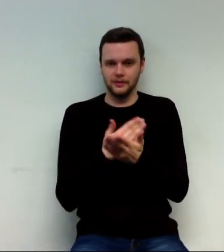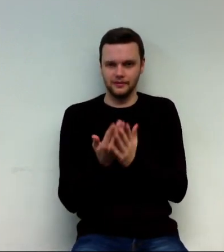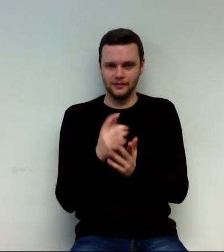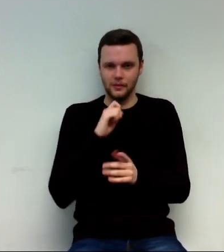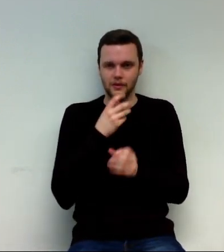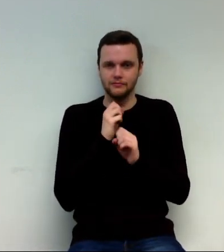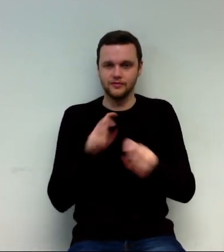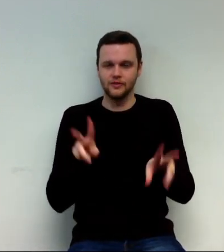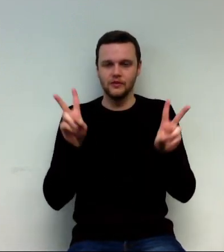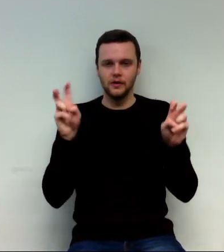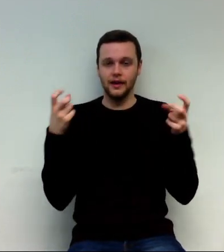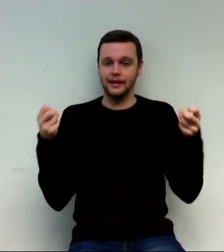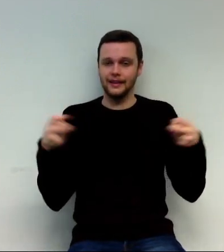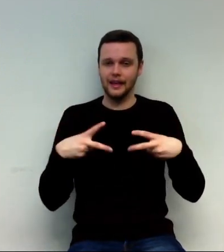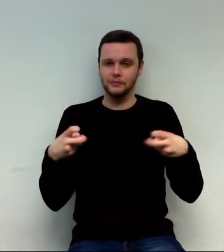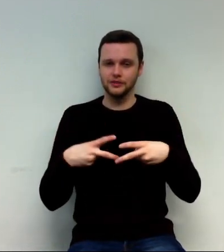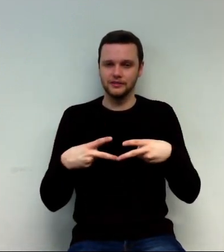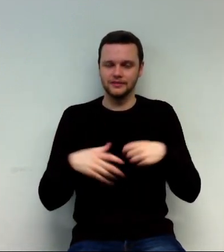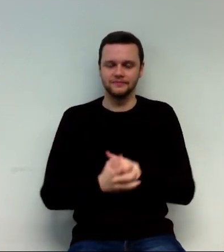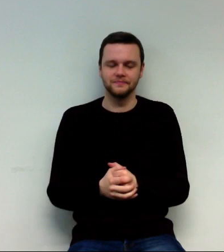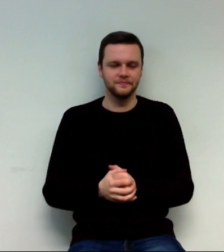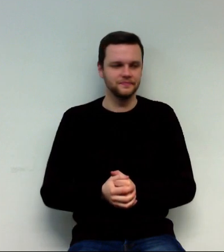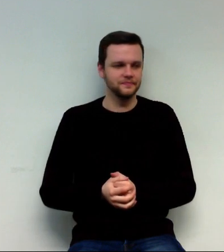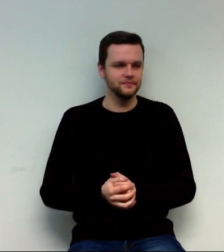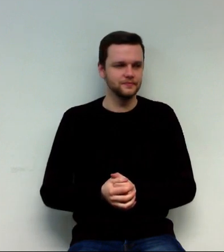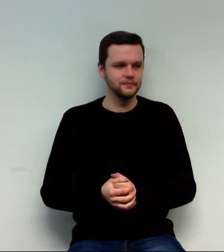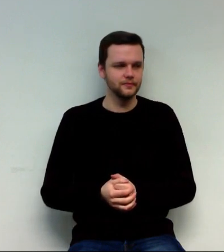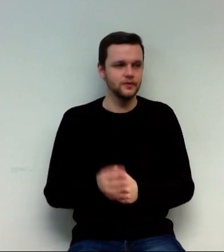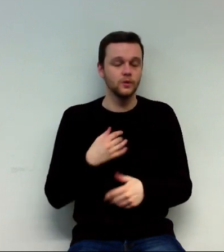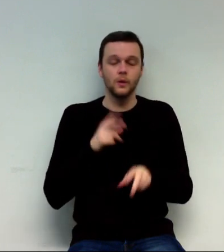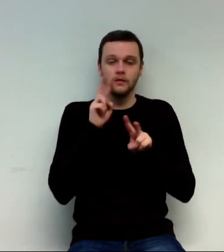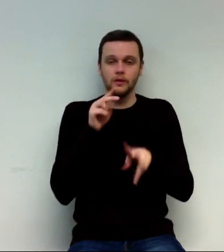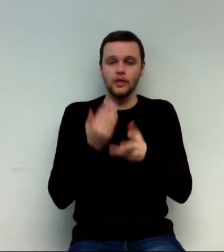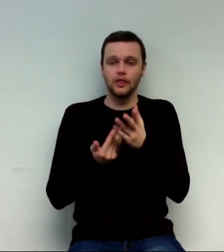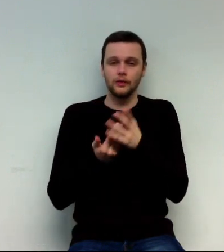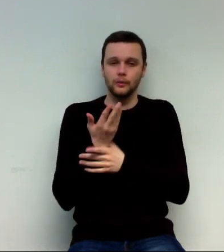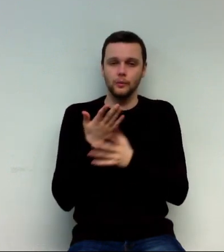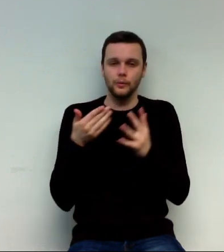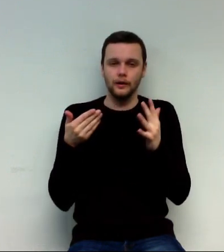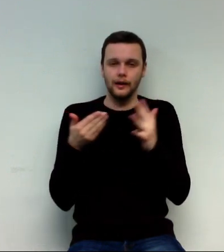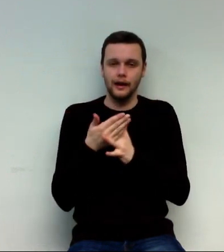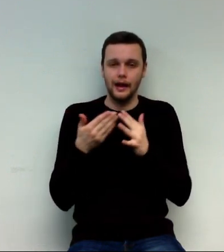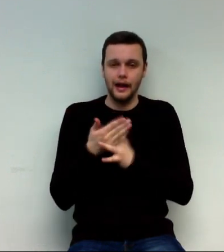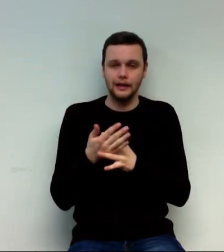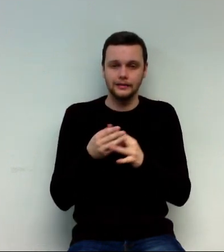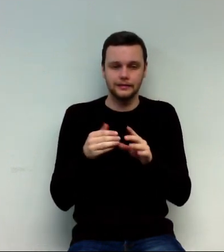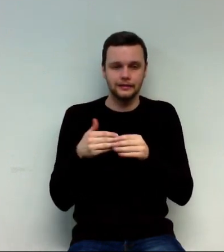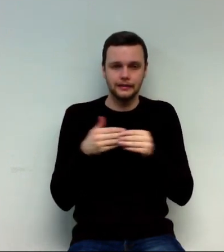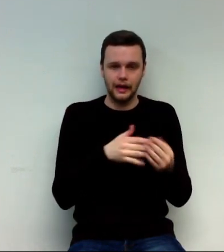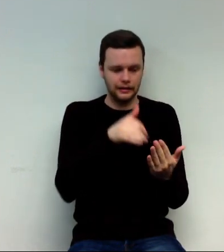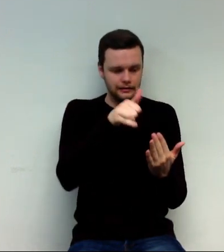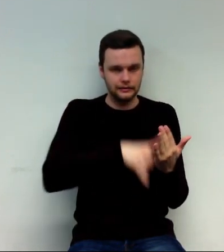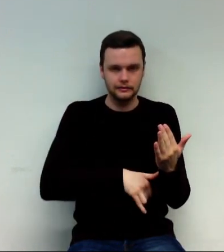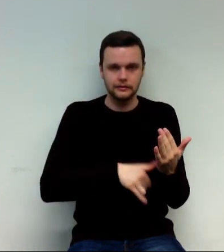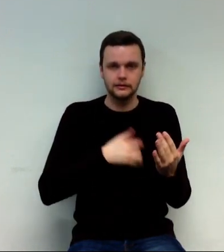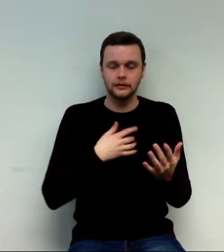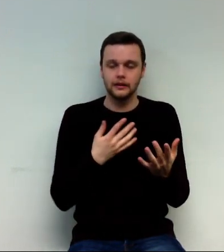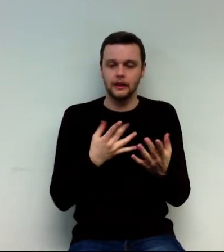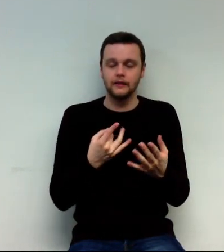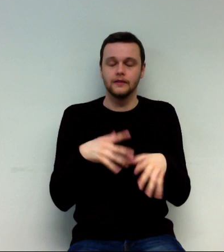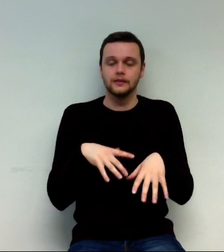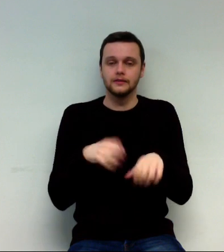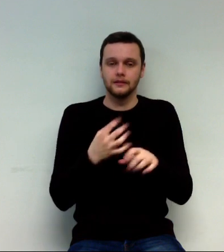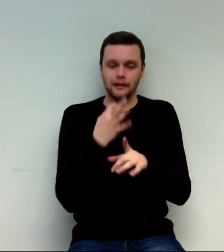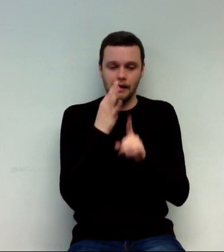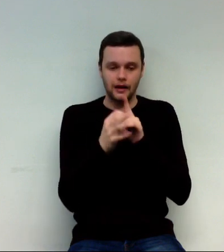a captioned performance. And if you have a look at our new Access guides, we have in there, we've started